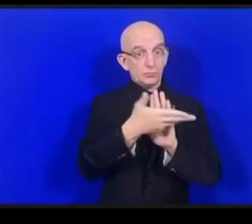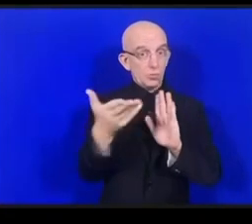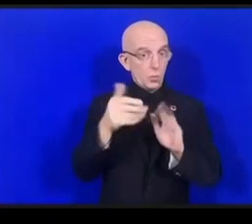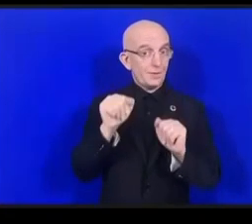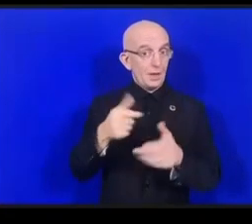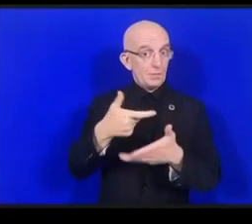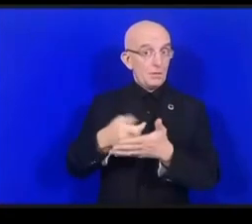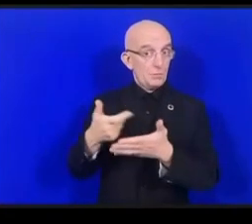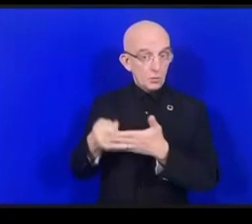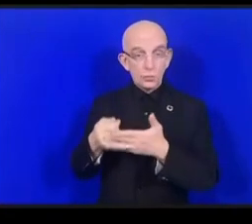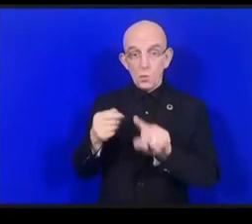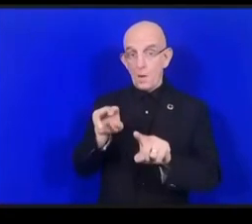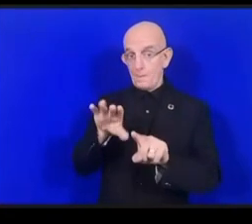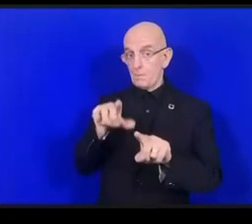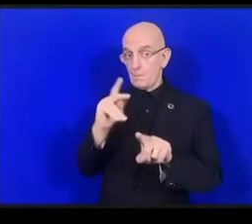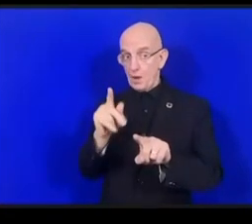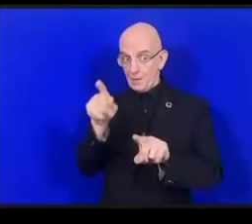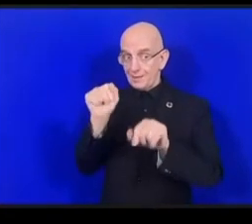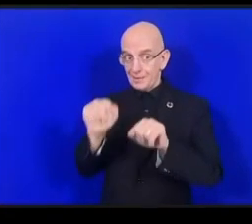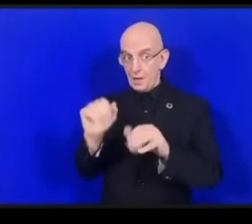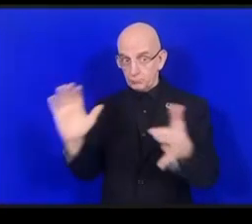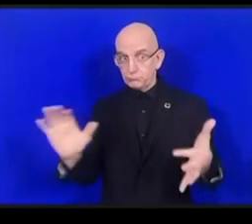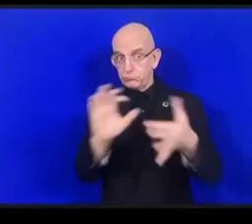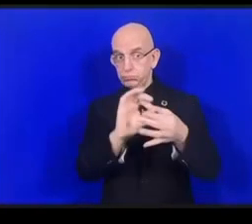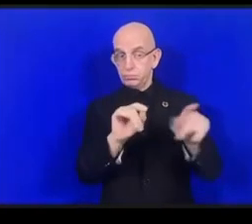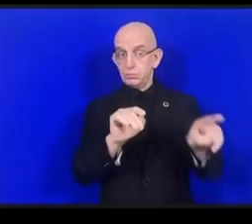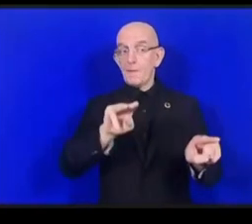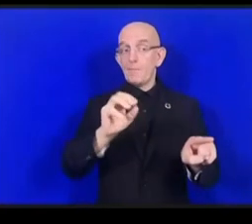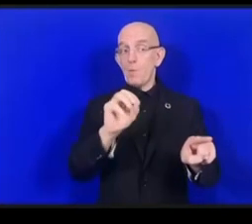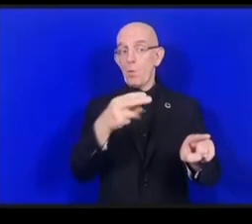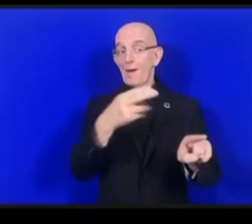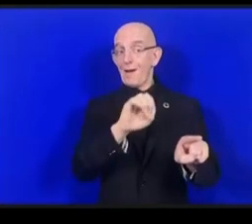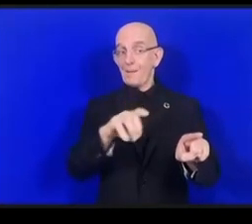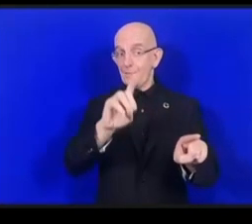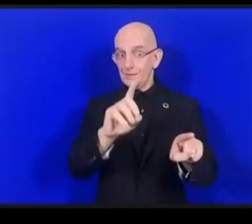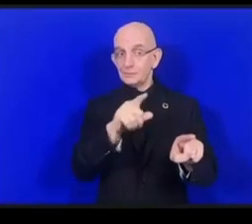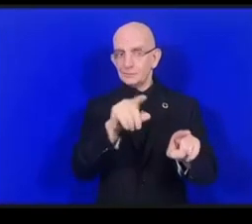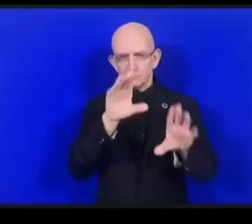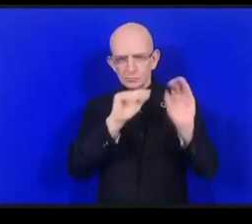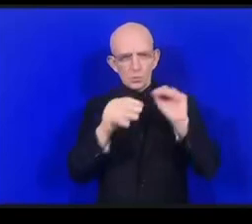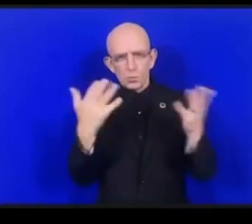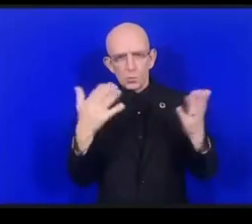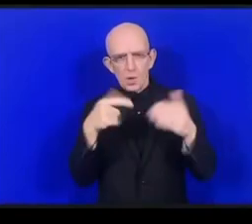whether that approach could also be adapted to security standards in procurement.